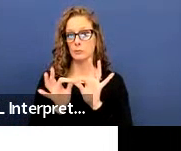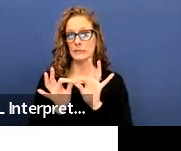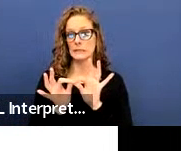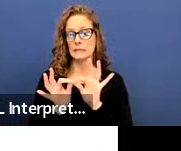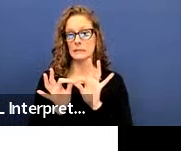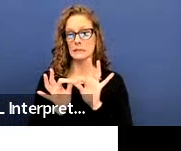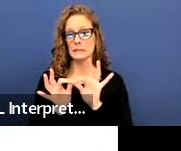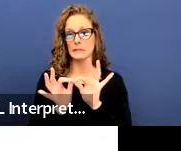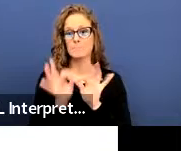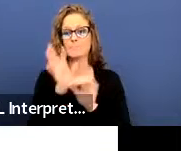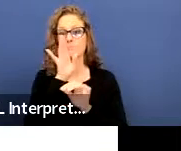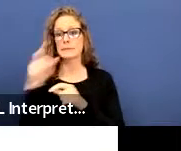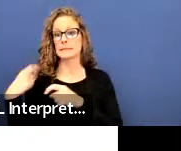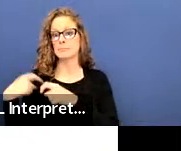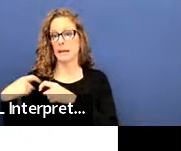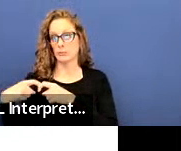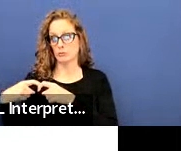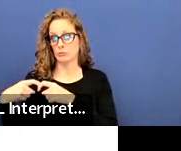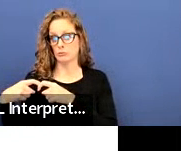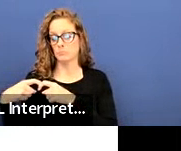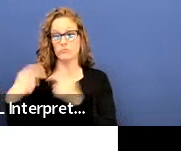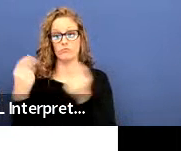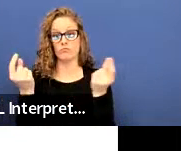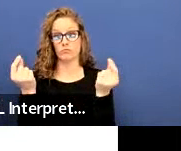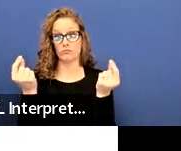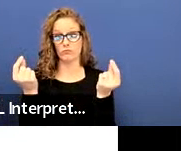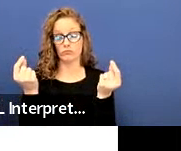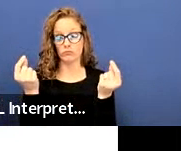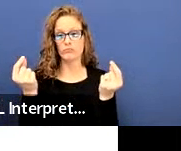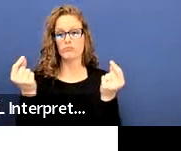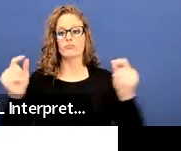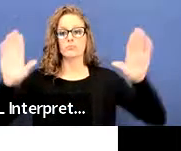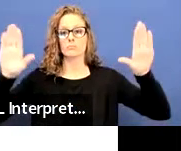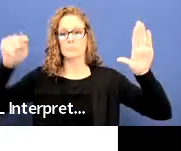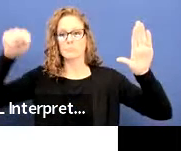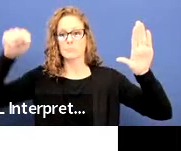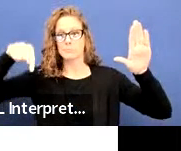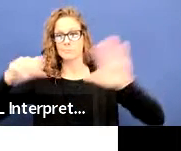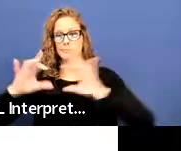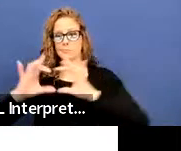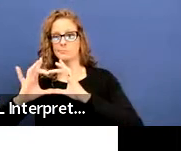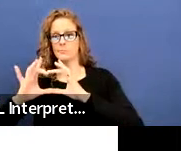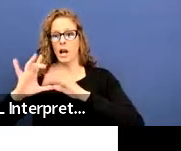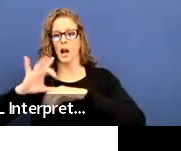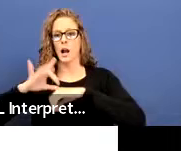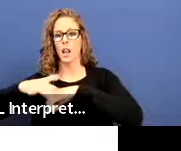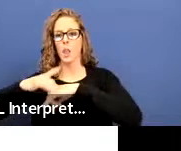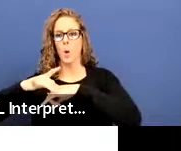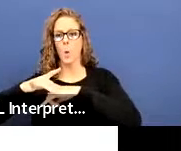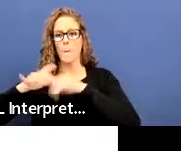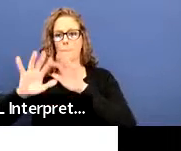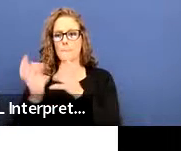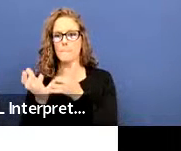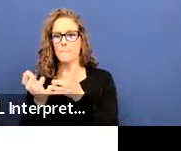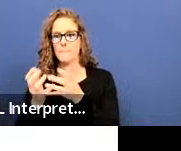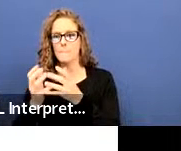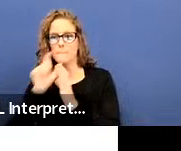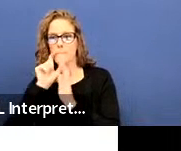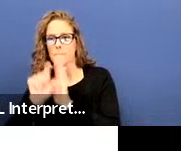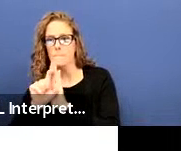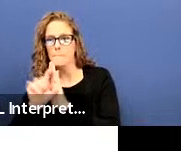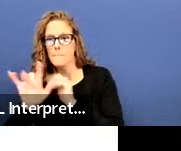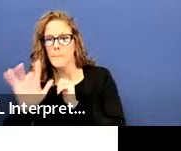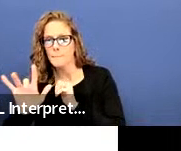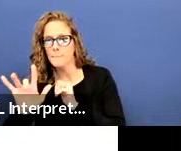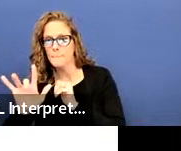in Spanish, so please use the globe at the bottom of the Zoom panel